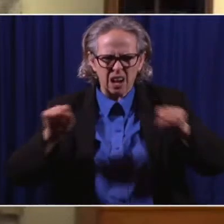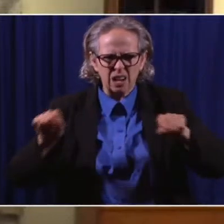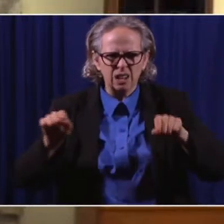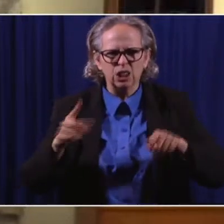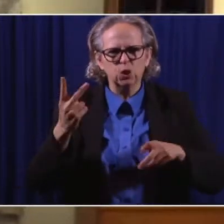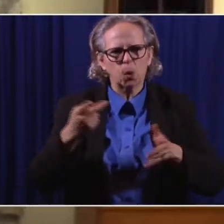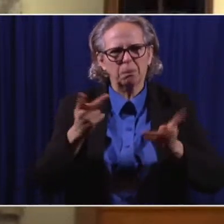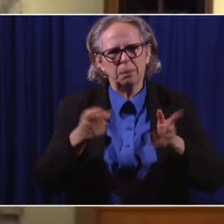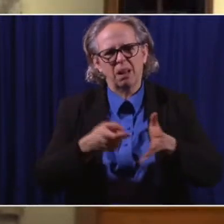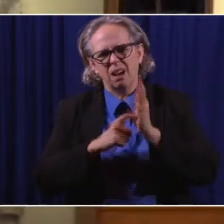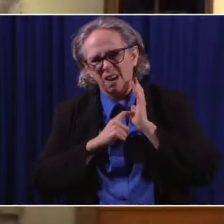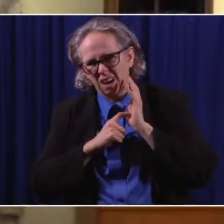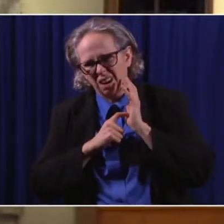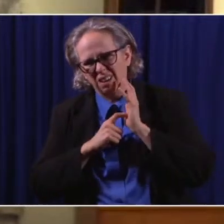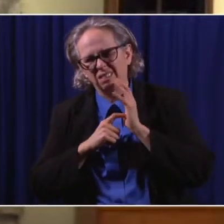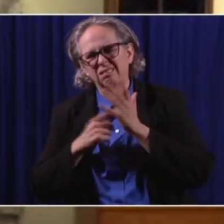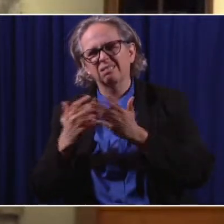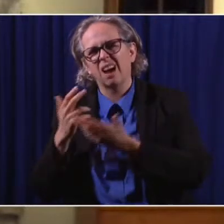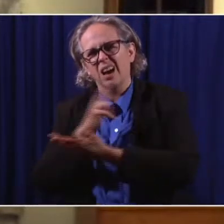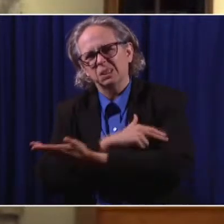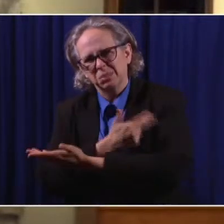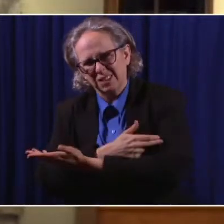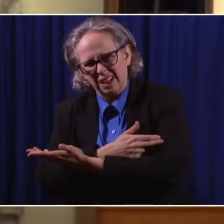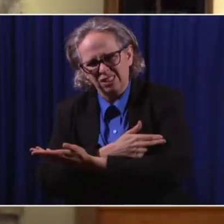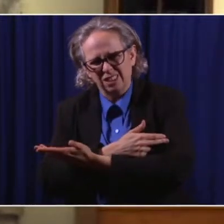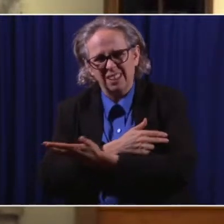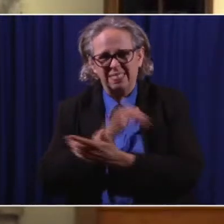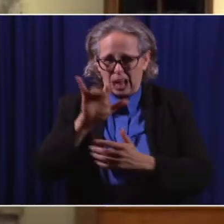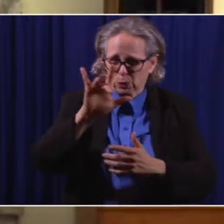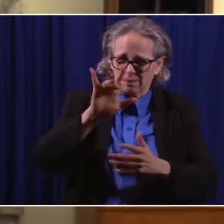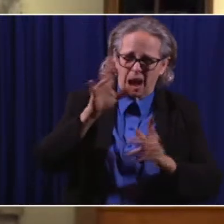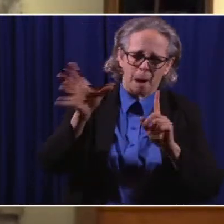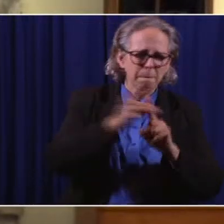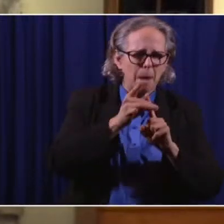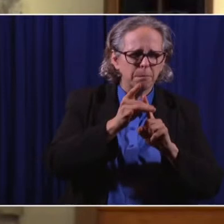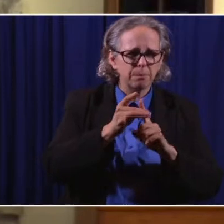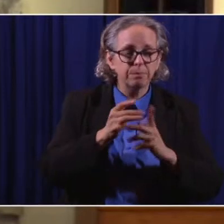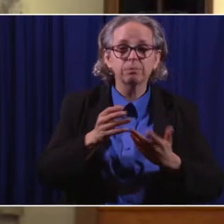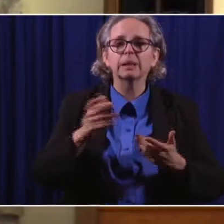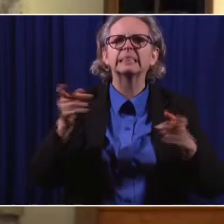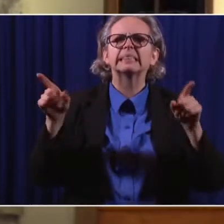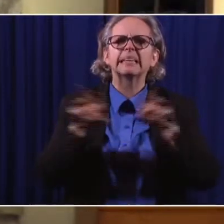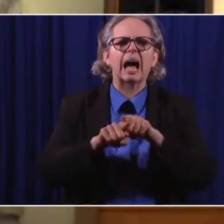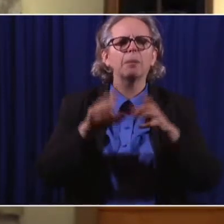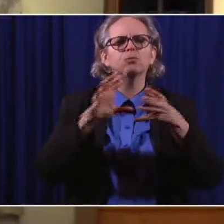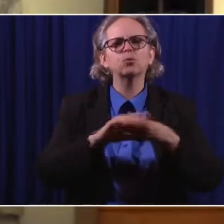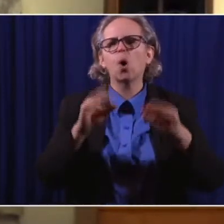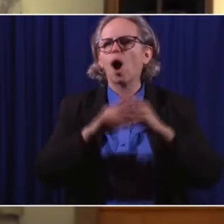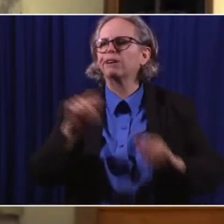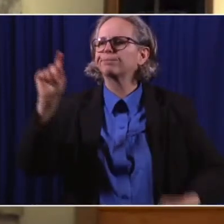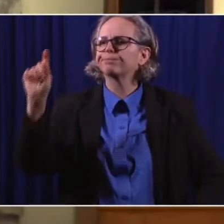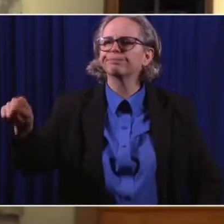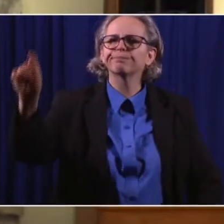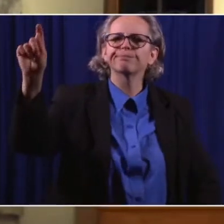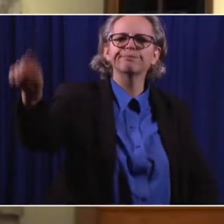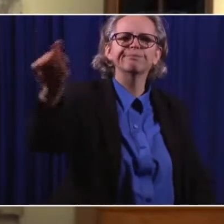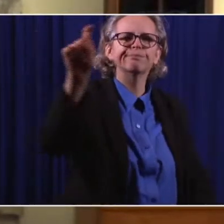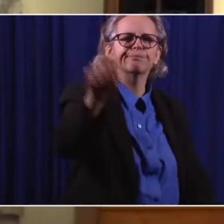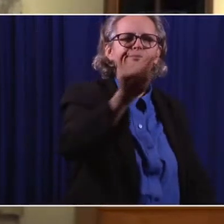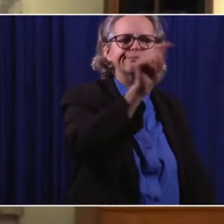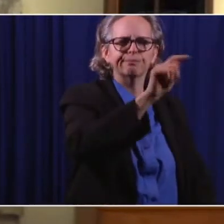These stories continue throughout the state. And again, it is when we let our guard